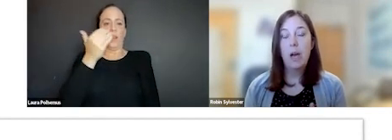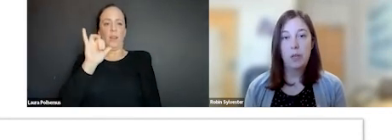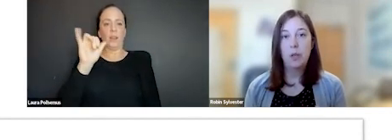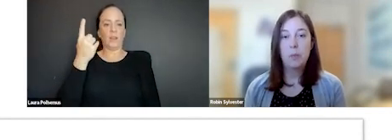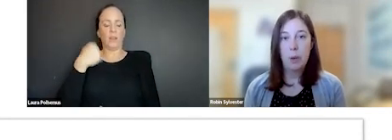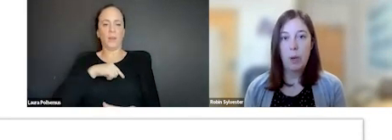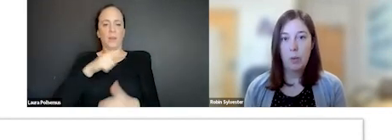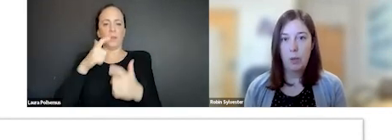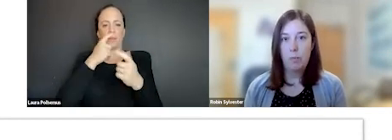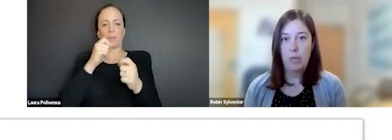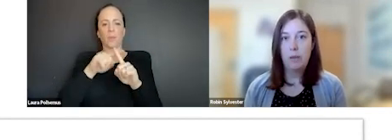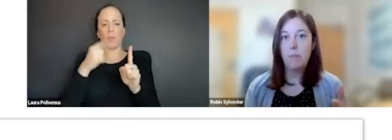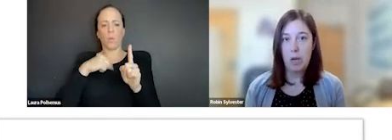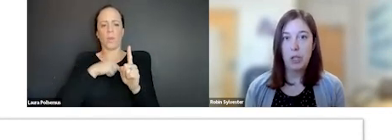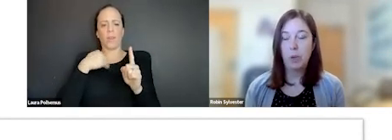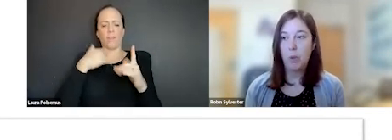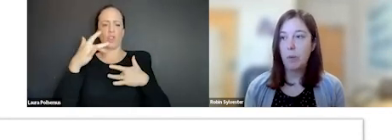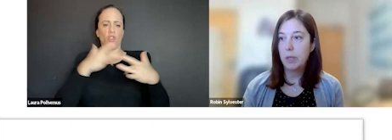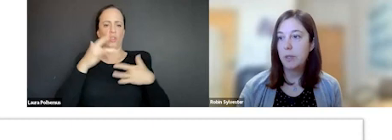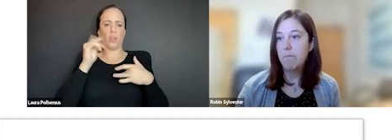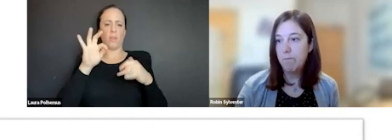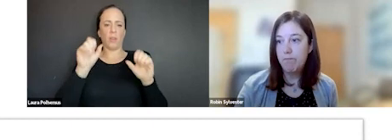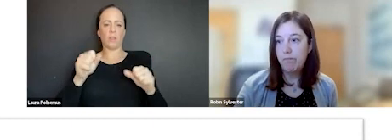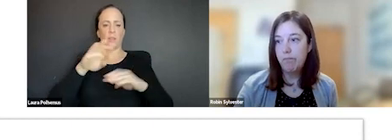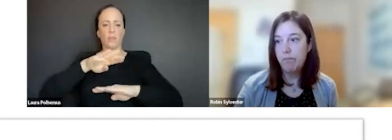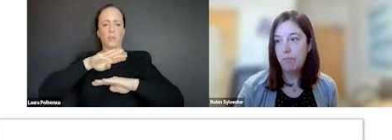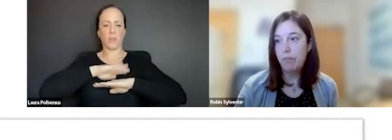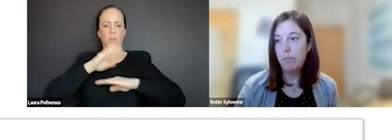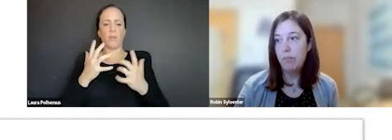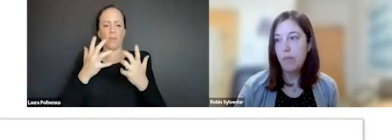we had concerns about whether we could meet matching requirements.